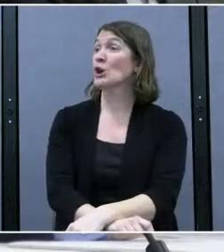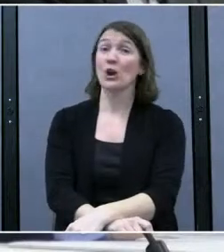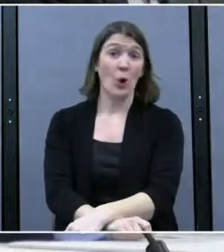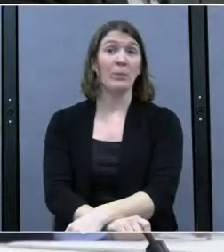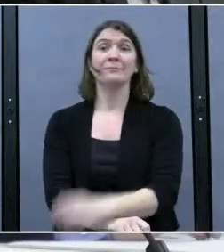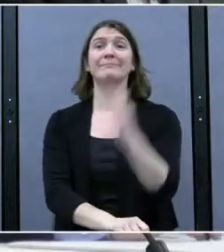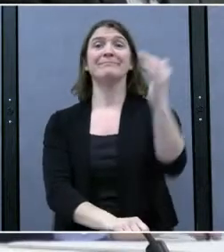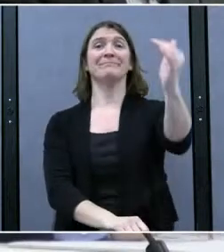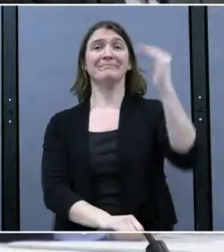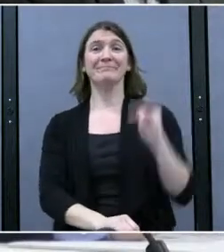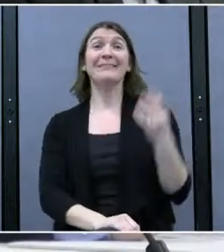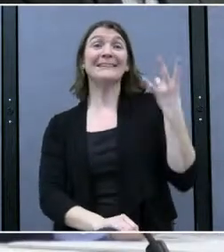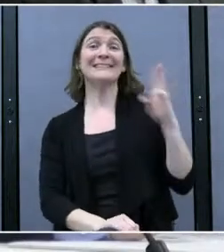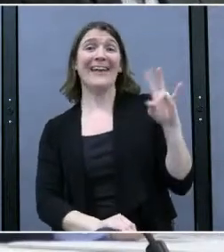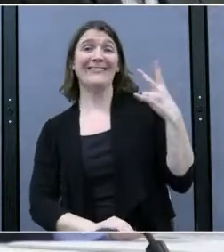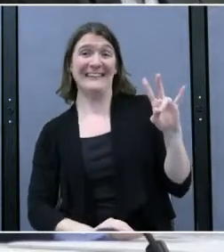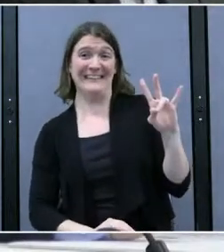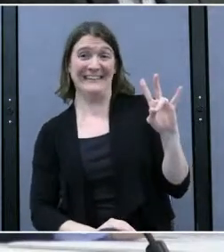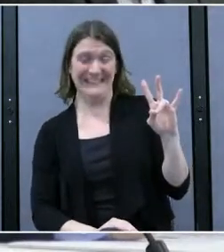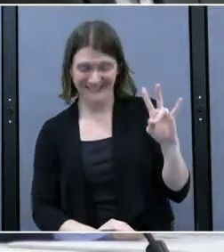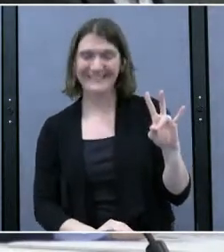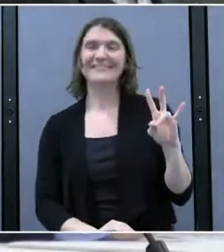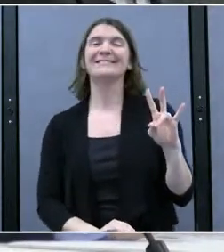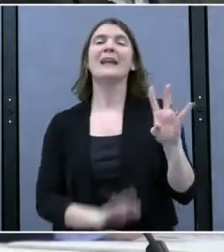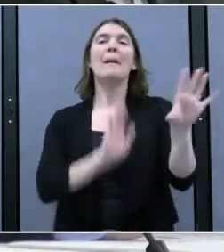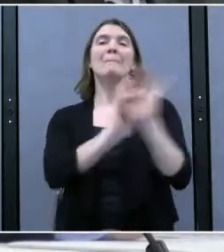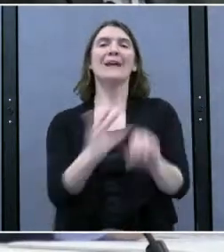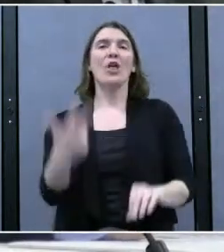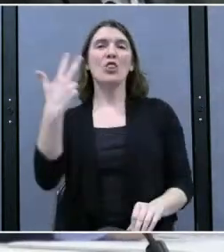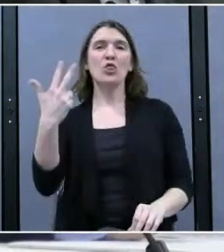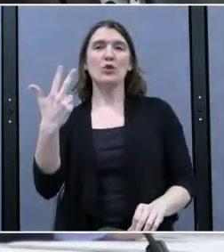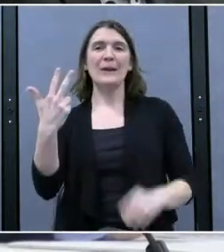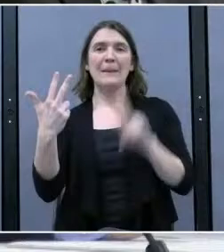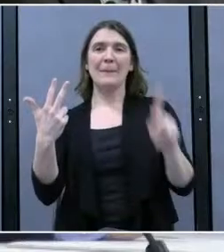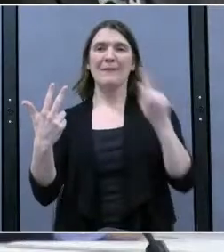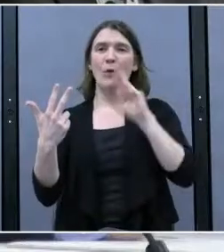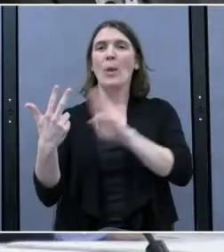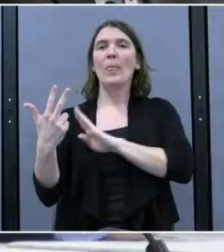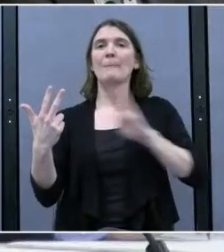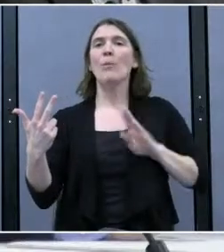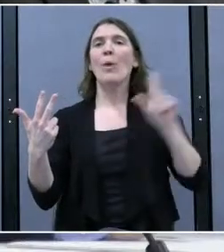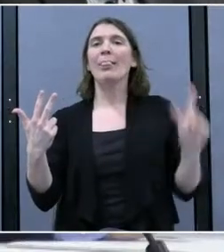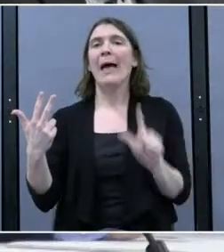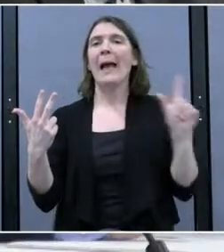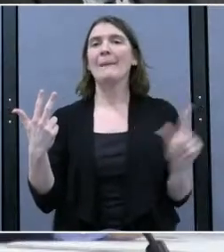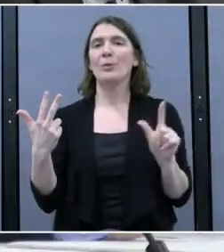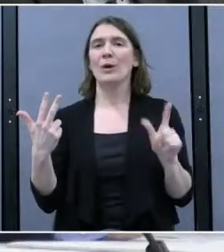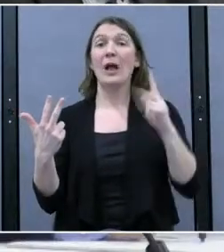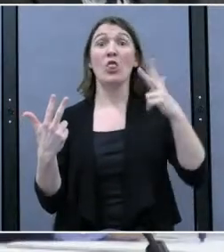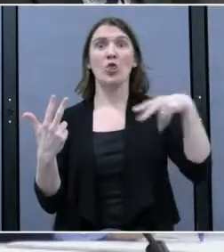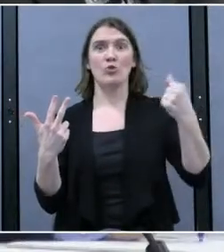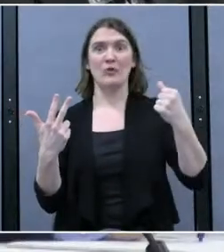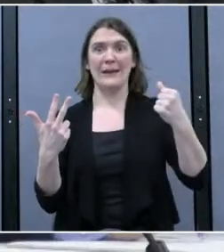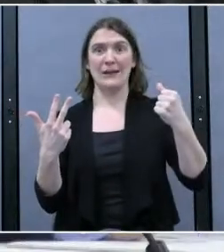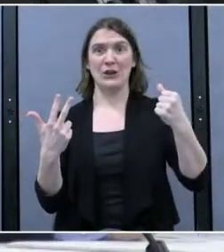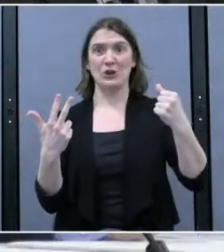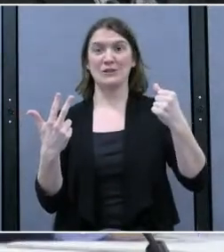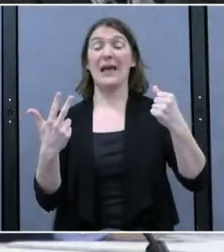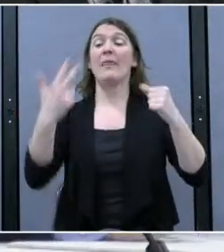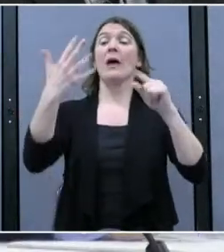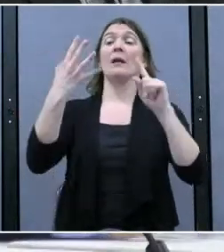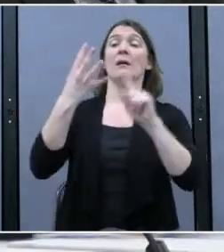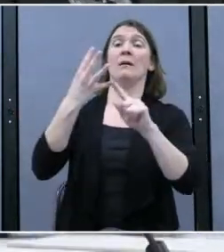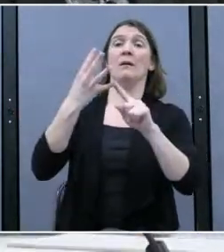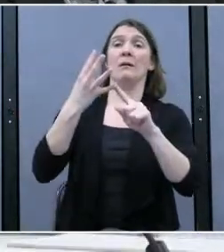Okay. Article 17, to elect 3 trustees for the Brooks Memorial Library to serve 3 years and 1 trustee to fill